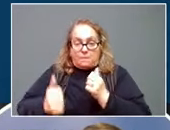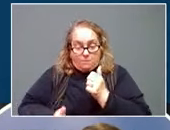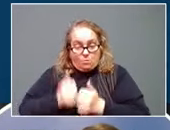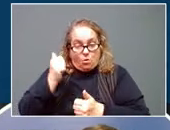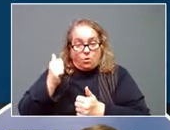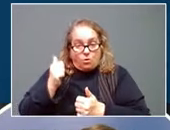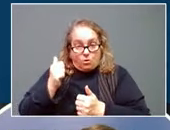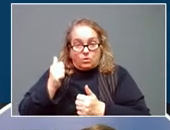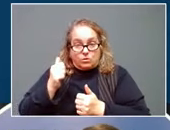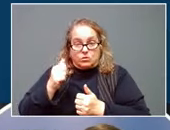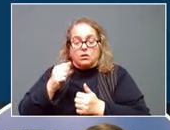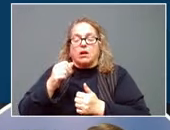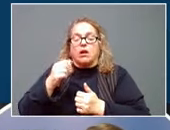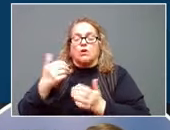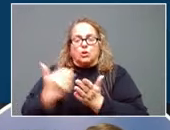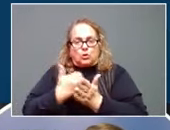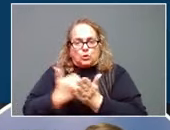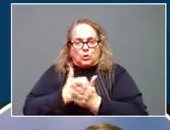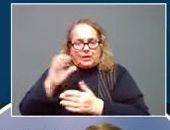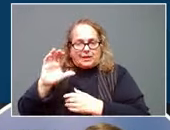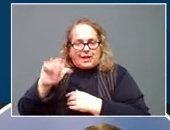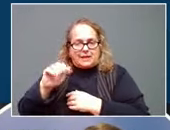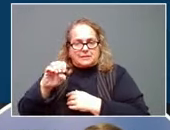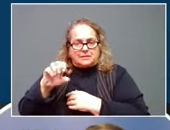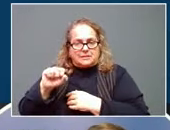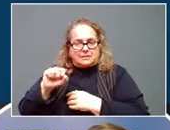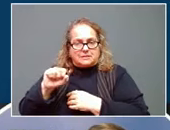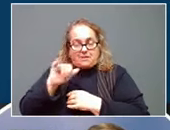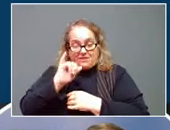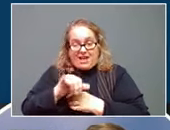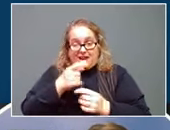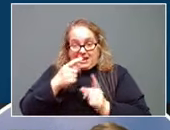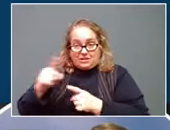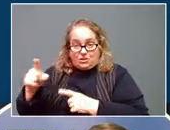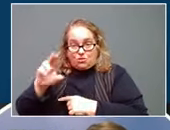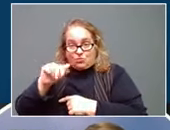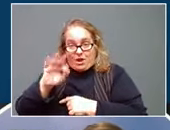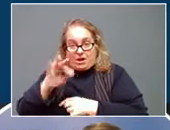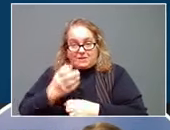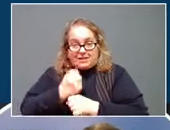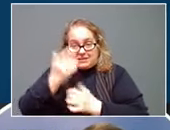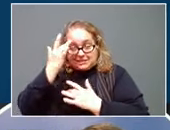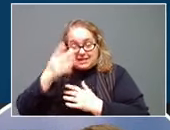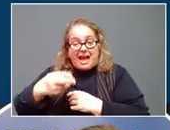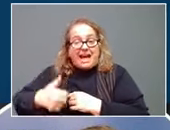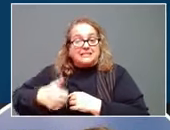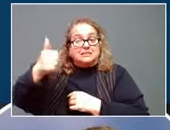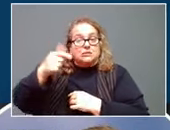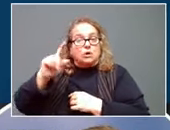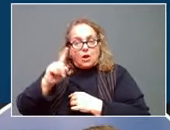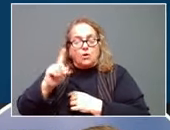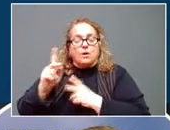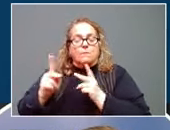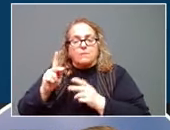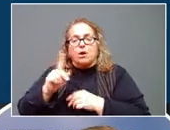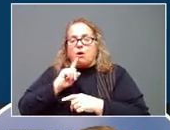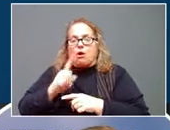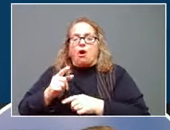of new cases. That's where the incident rate is the highest. And the incident rate is the highest where people are the least